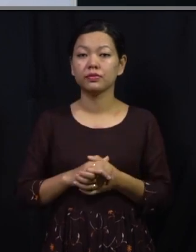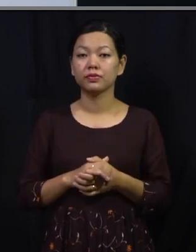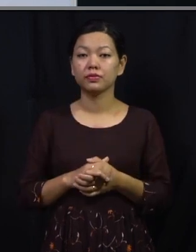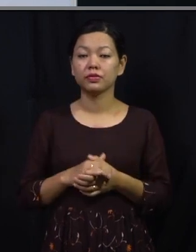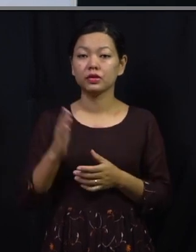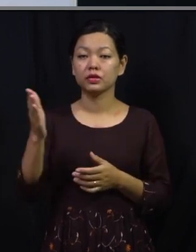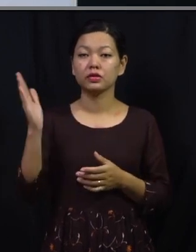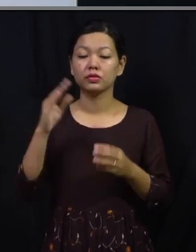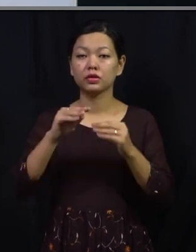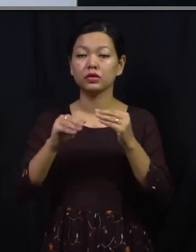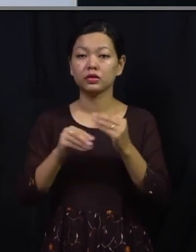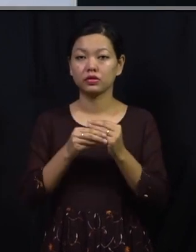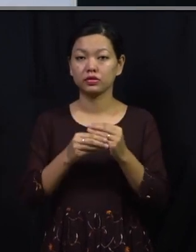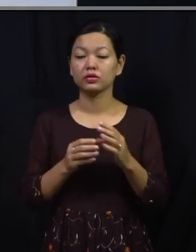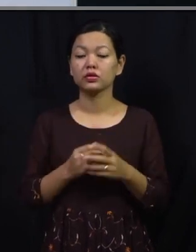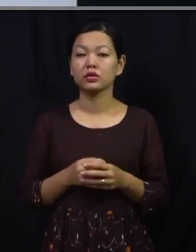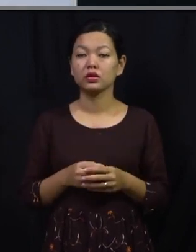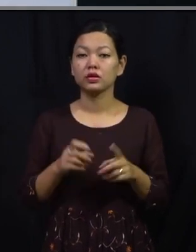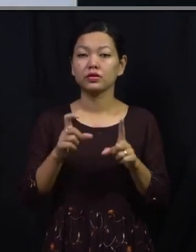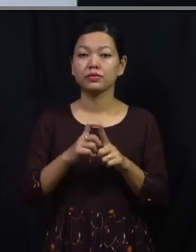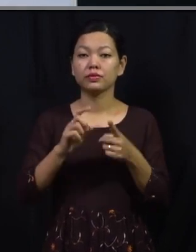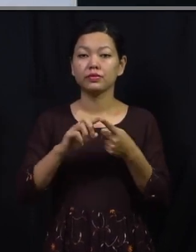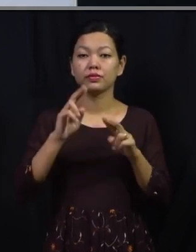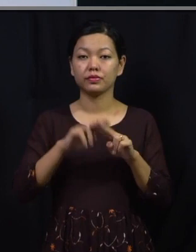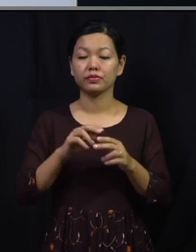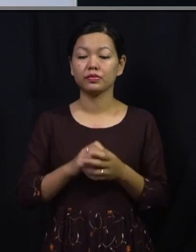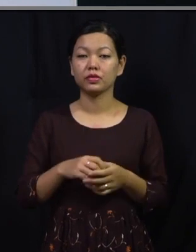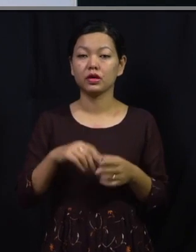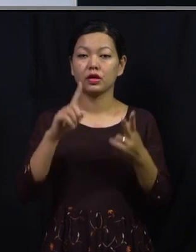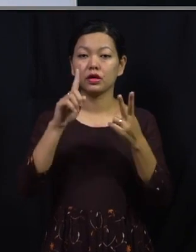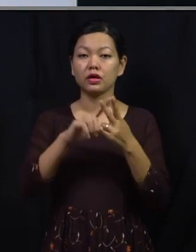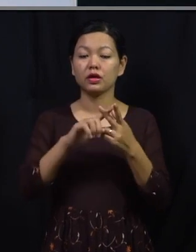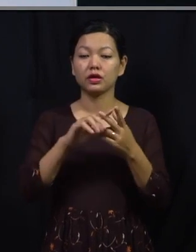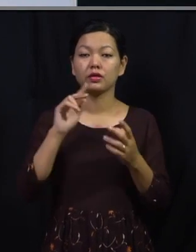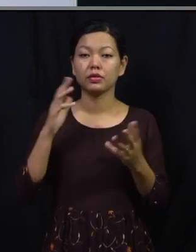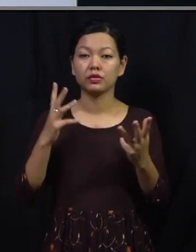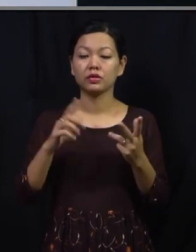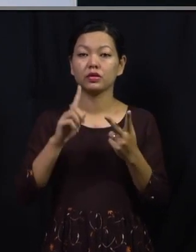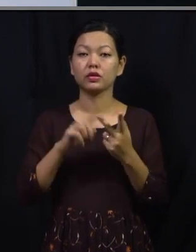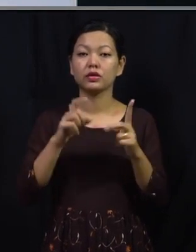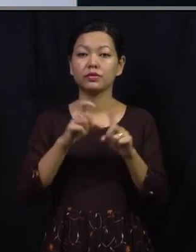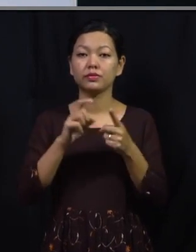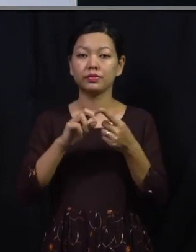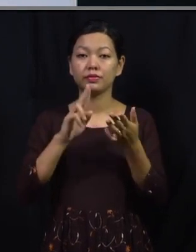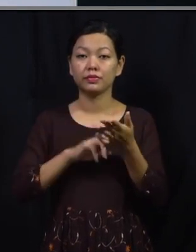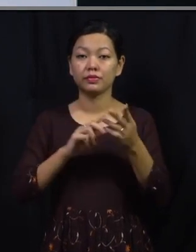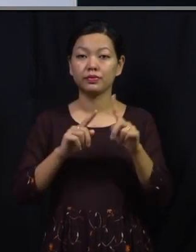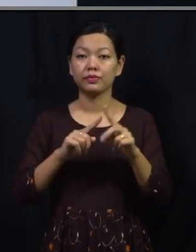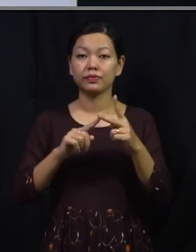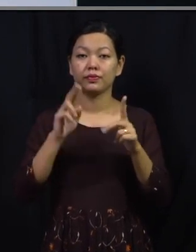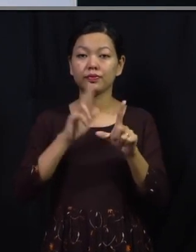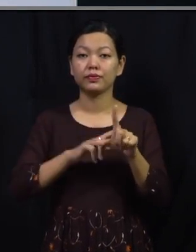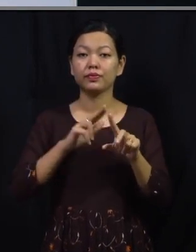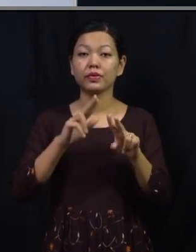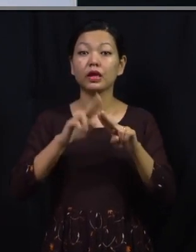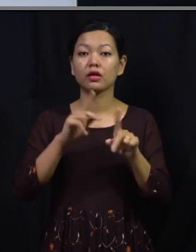IMRCSAC includes the definition. The first word I is identify. Okay, so you have to